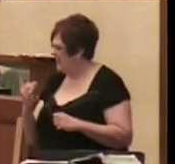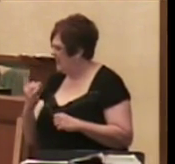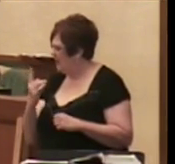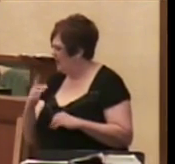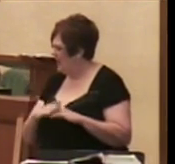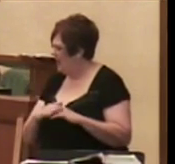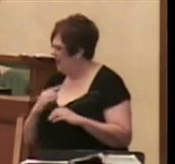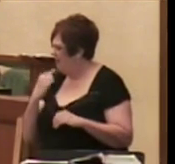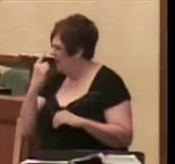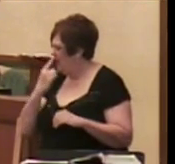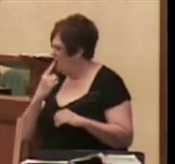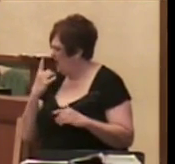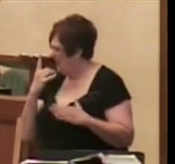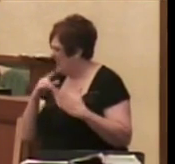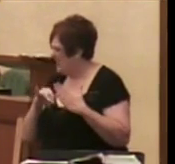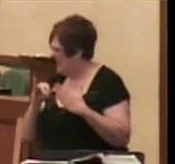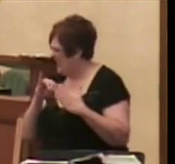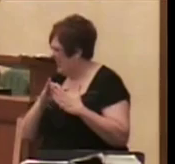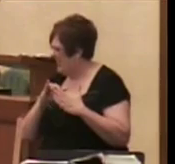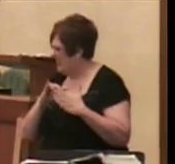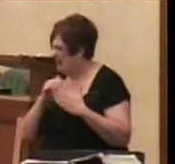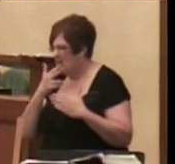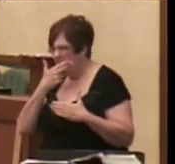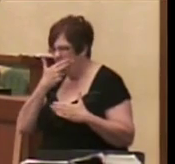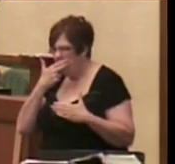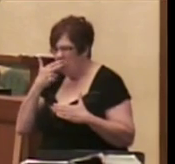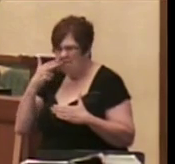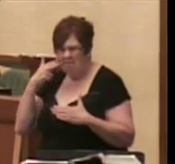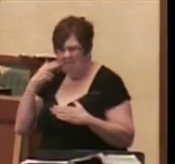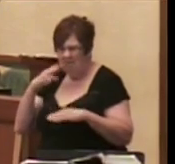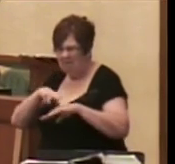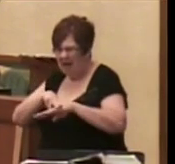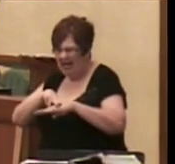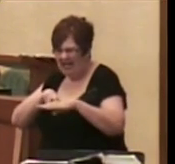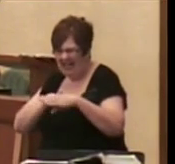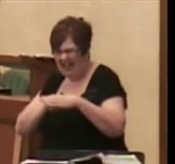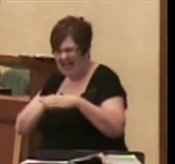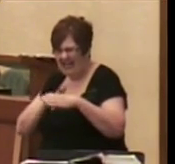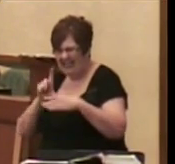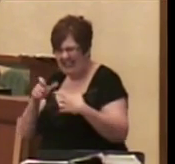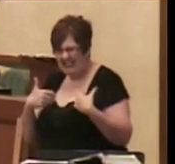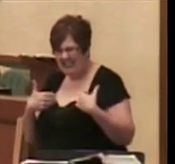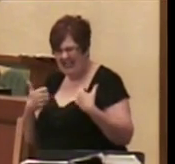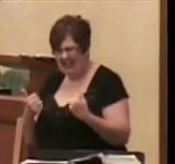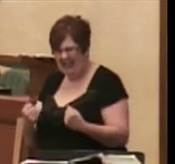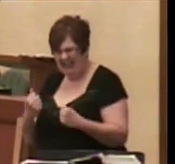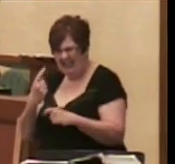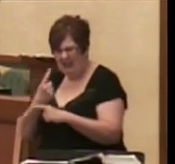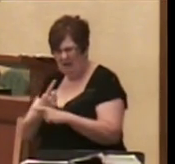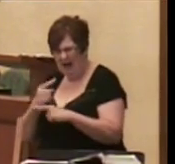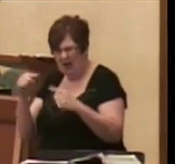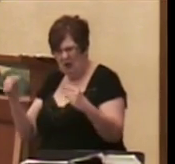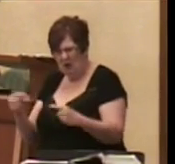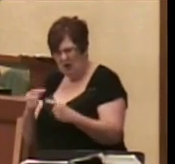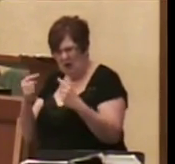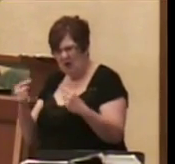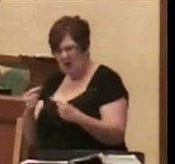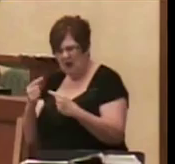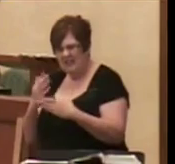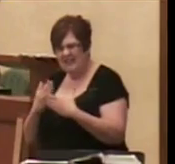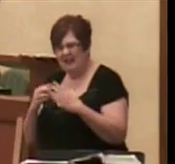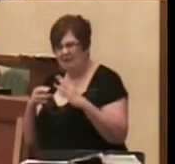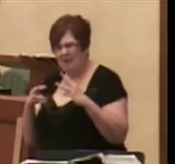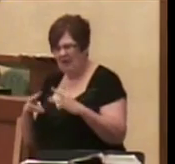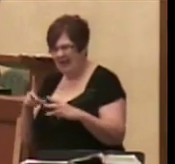on their mouth? What is that? Band-aids? Yeah, they're needing healing, right? They're hurting in some way, need